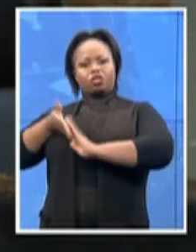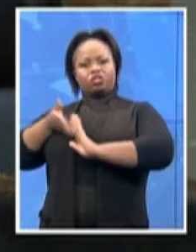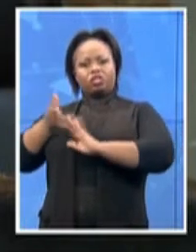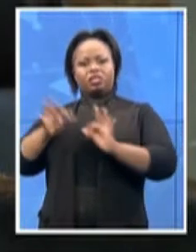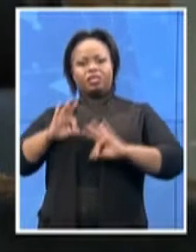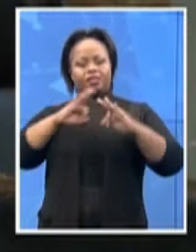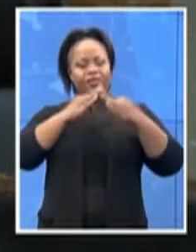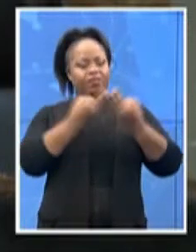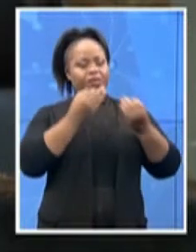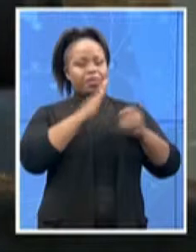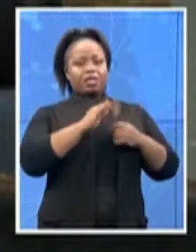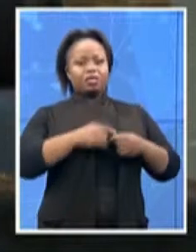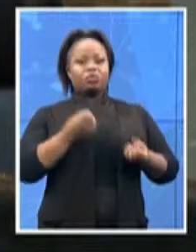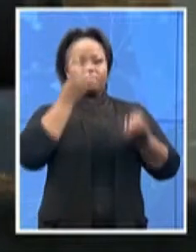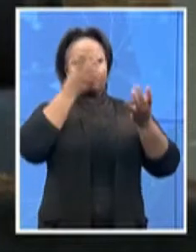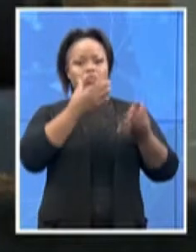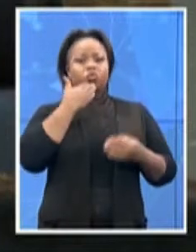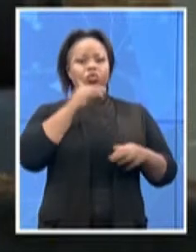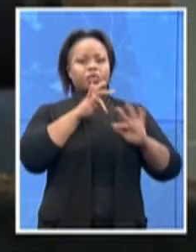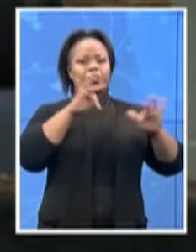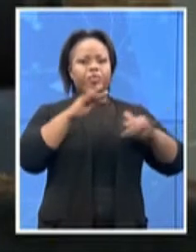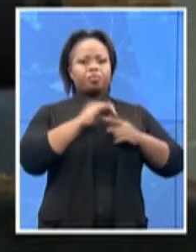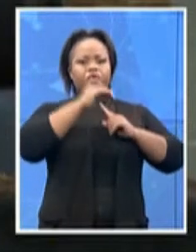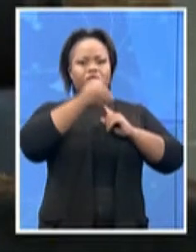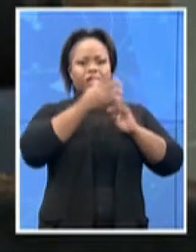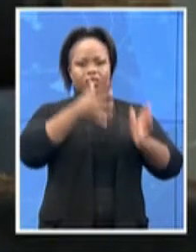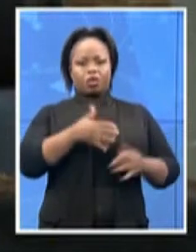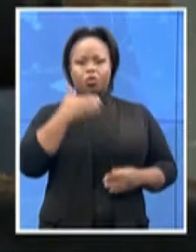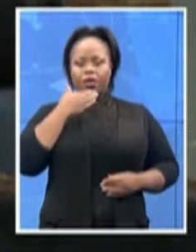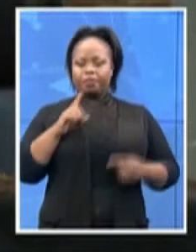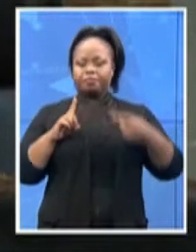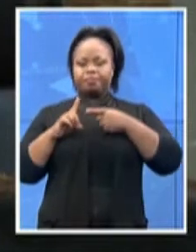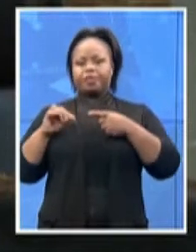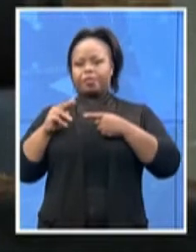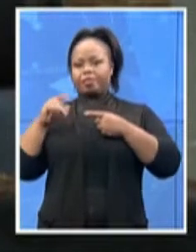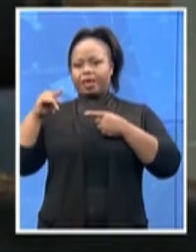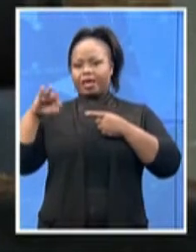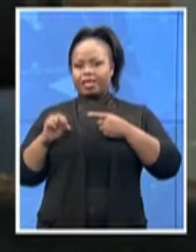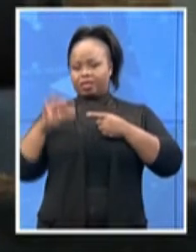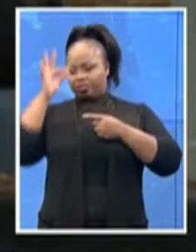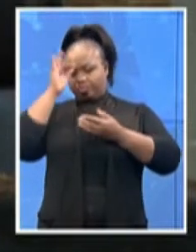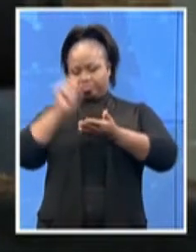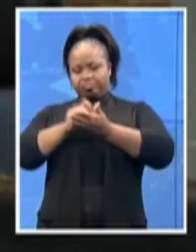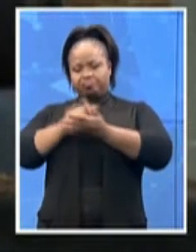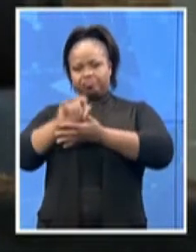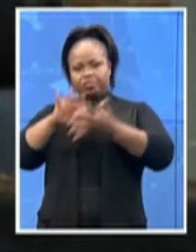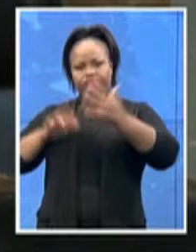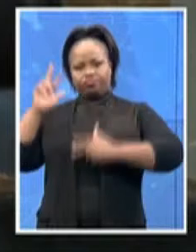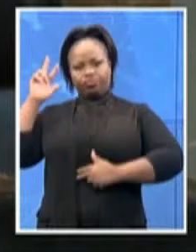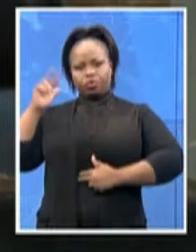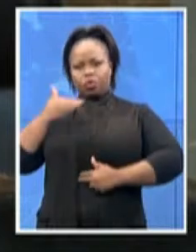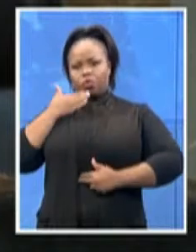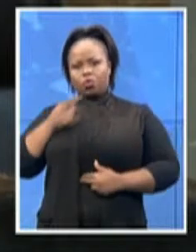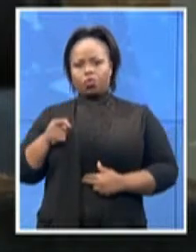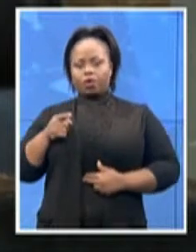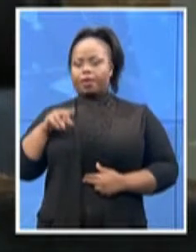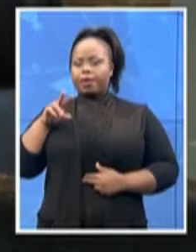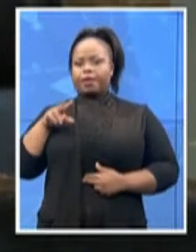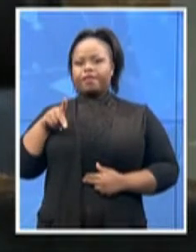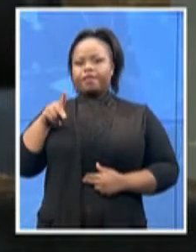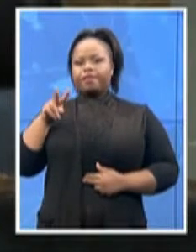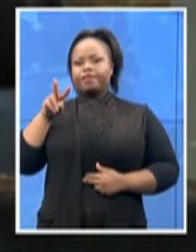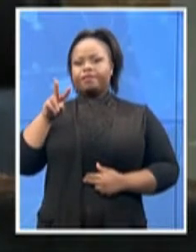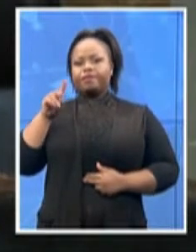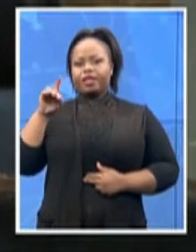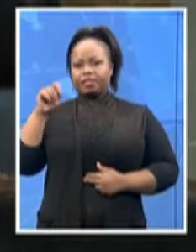in his possession an affidavit by Mr. Petros Fenta, who made the payment and had said